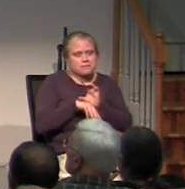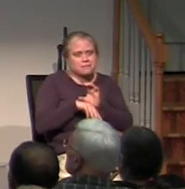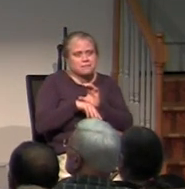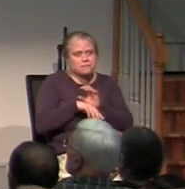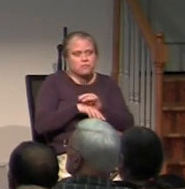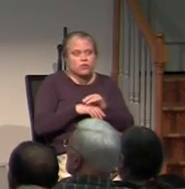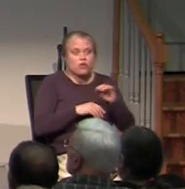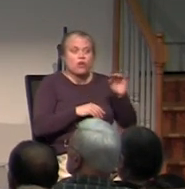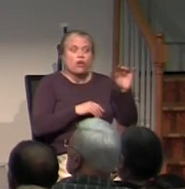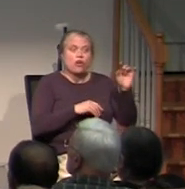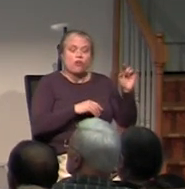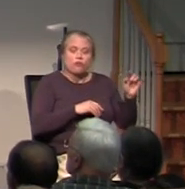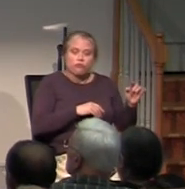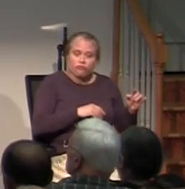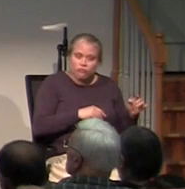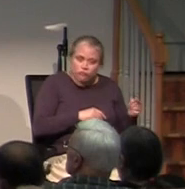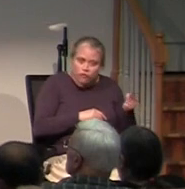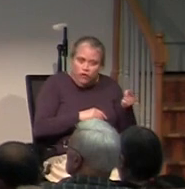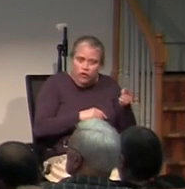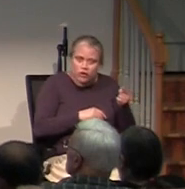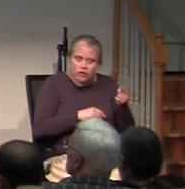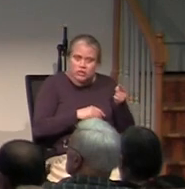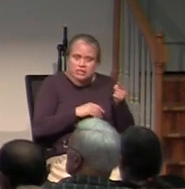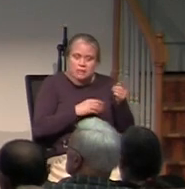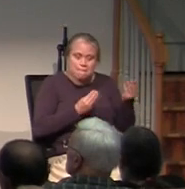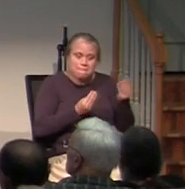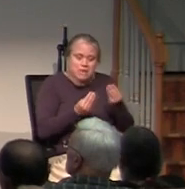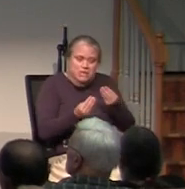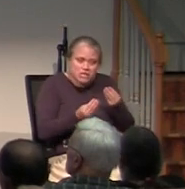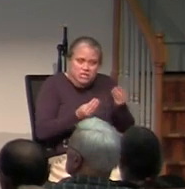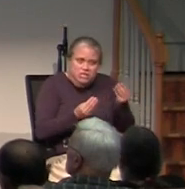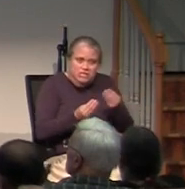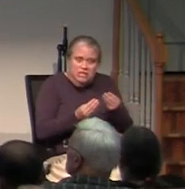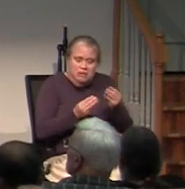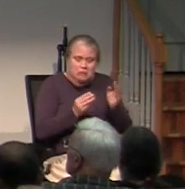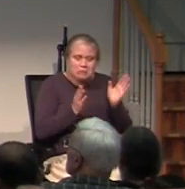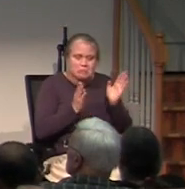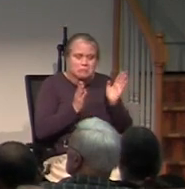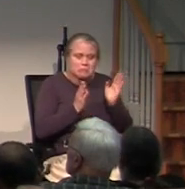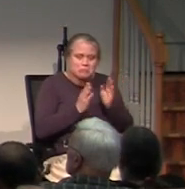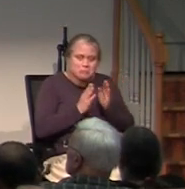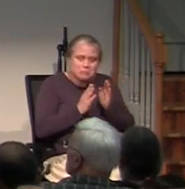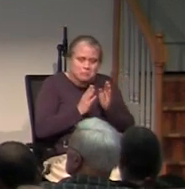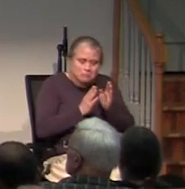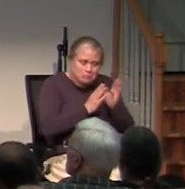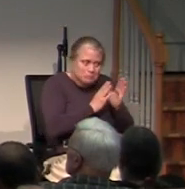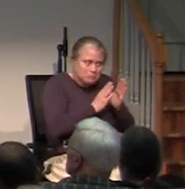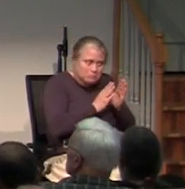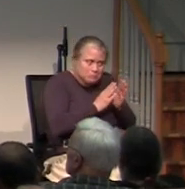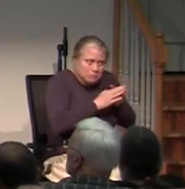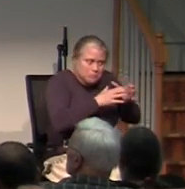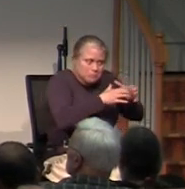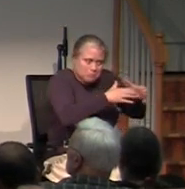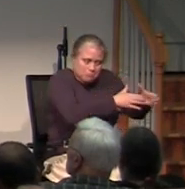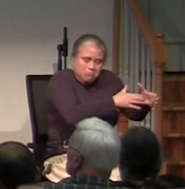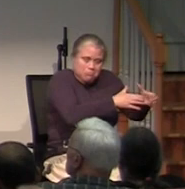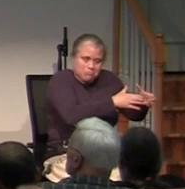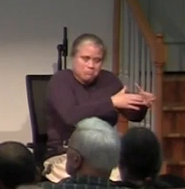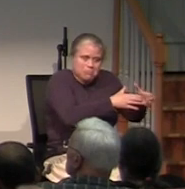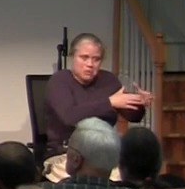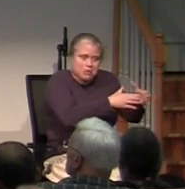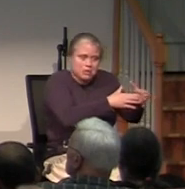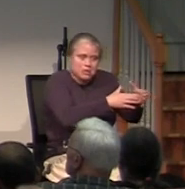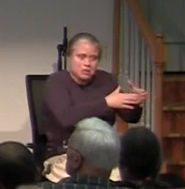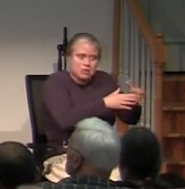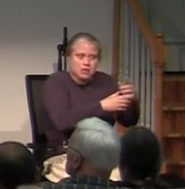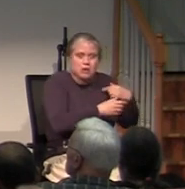First, there was the Ministerial Institute, and Ellen White would speak nearly 20 times to those gathered in the church there.